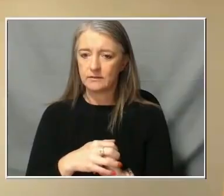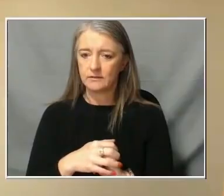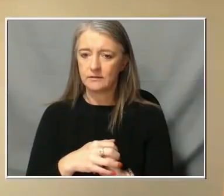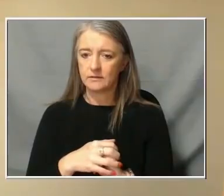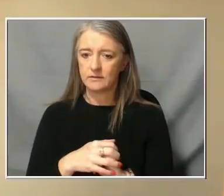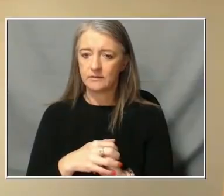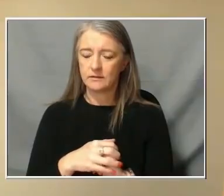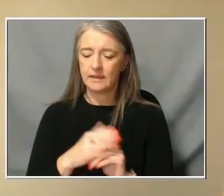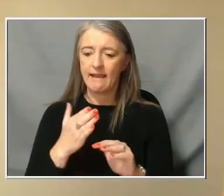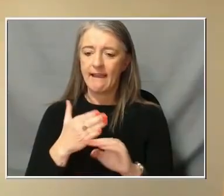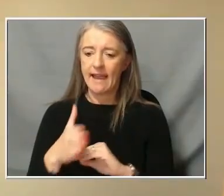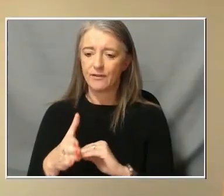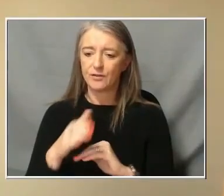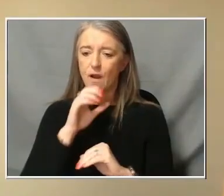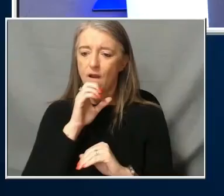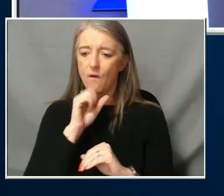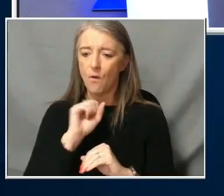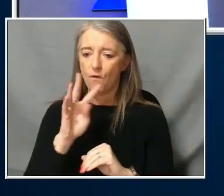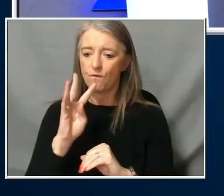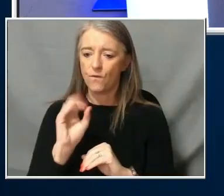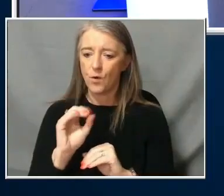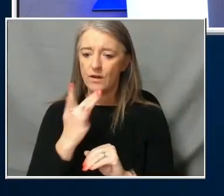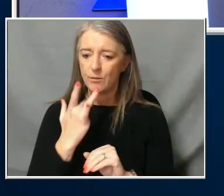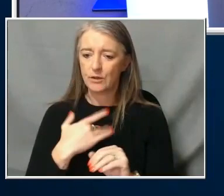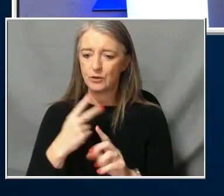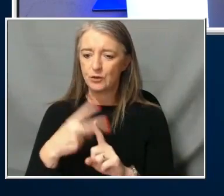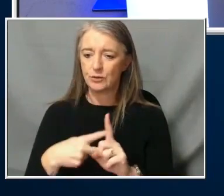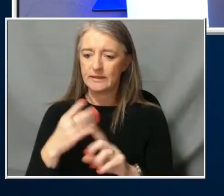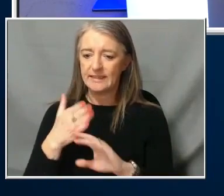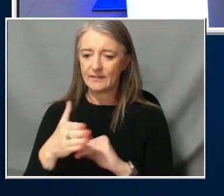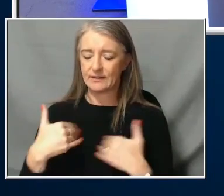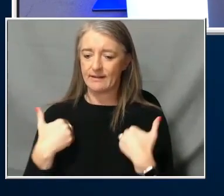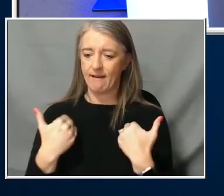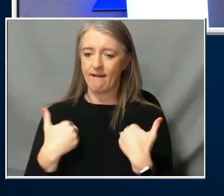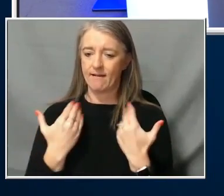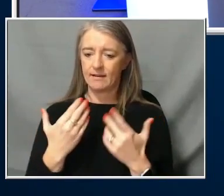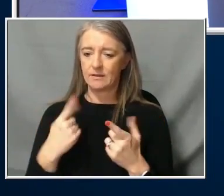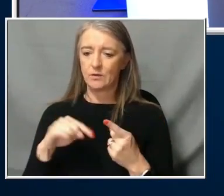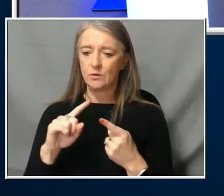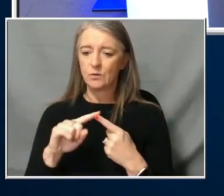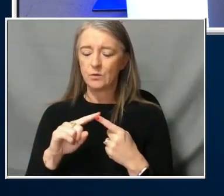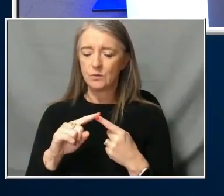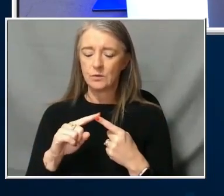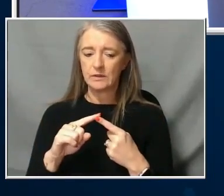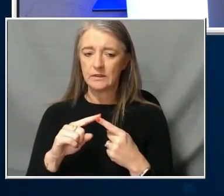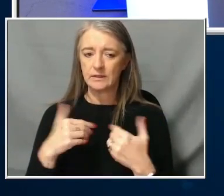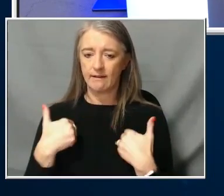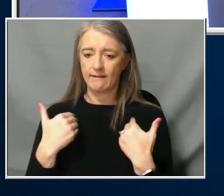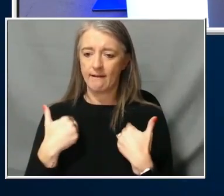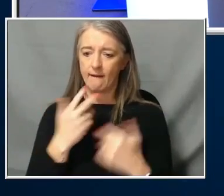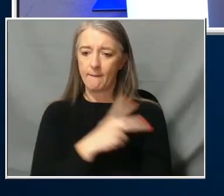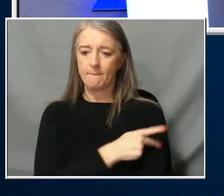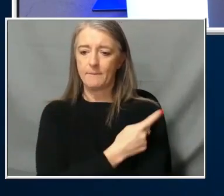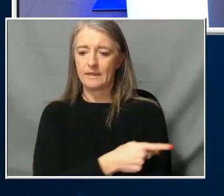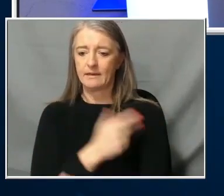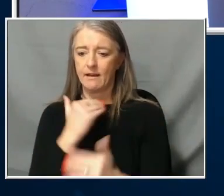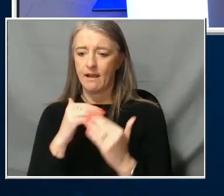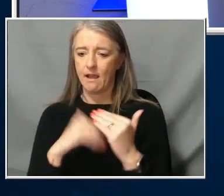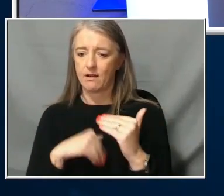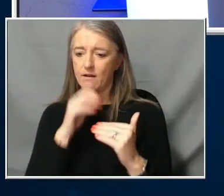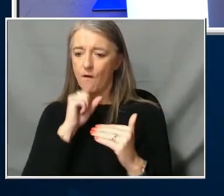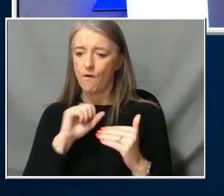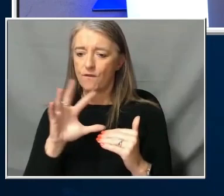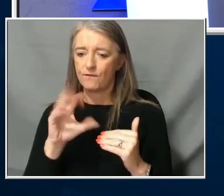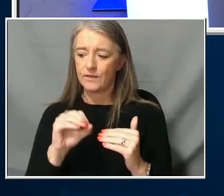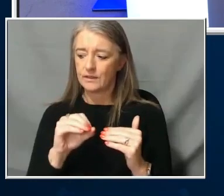after my 40th birthday. Oh my gosh, so young. So when it comes to younger patients under the age of 50 being diagnosed